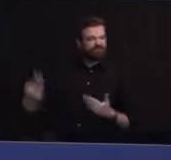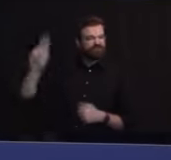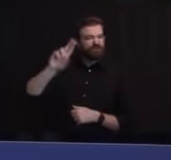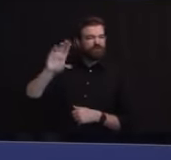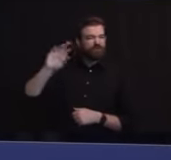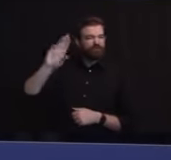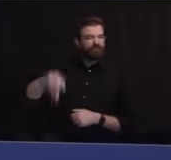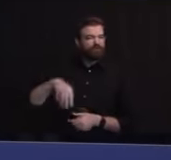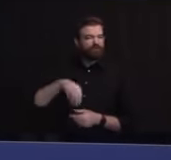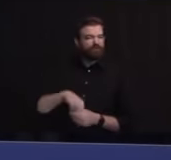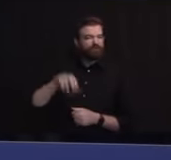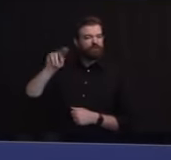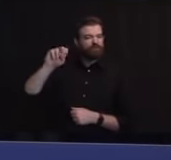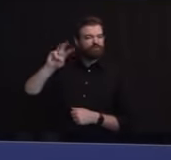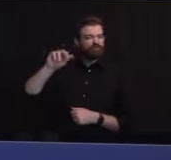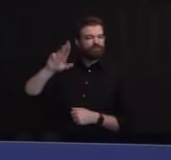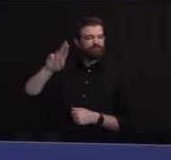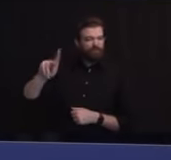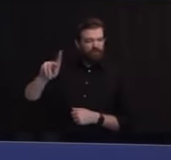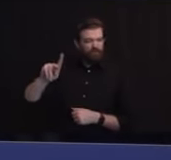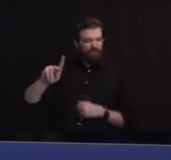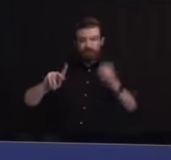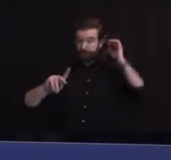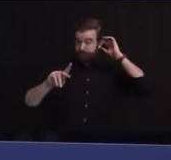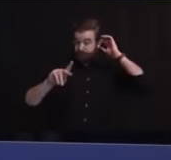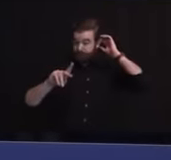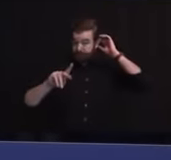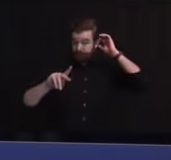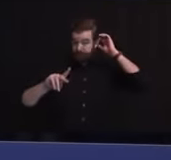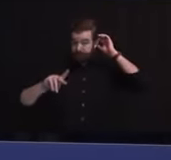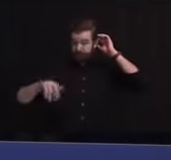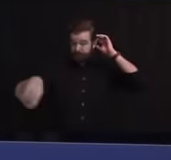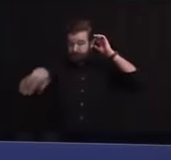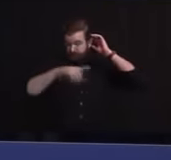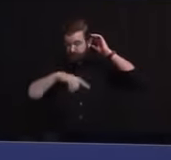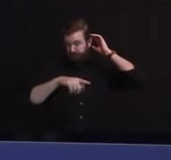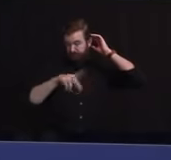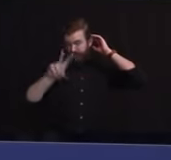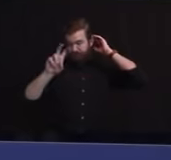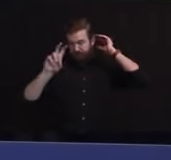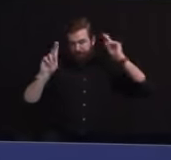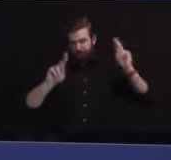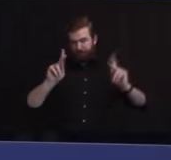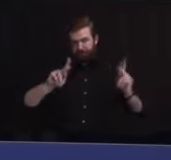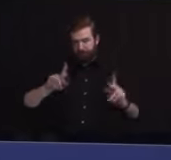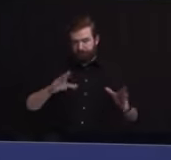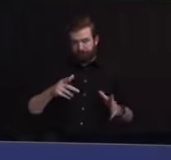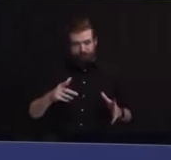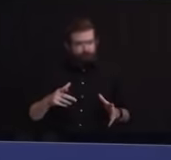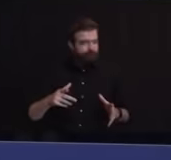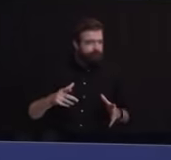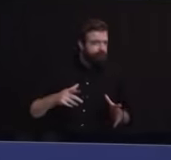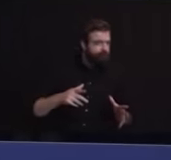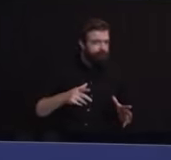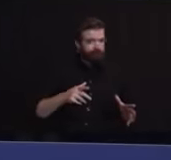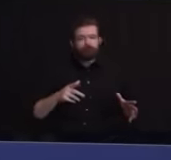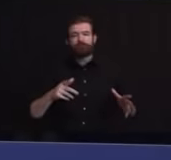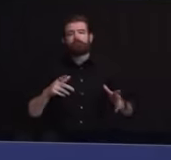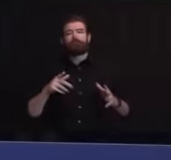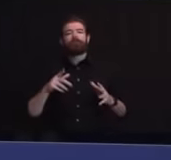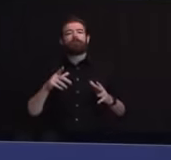Members of the Corps engaged with about 200 individuals, answering questions and providing accurate information about the